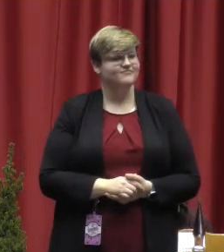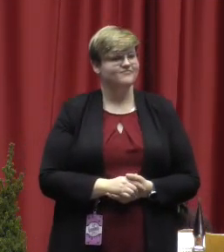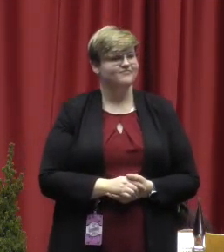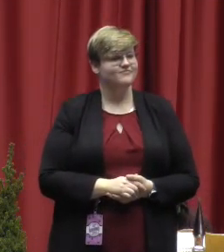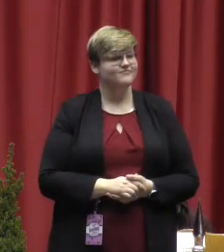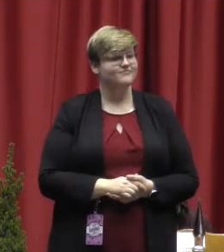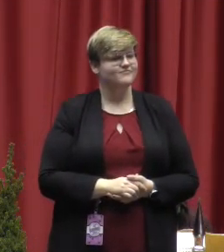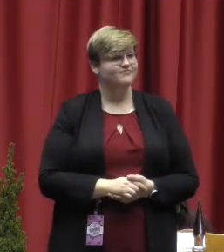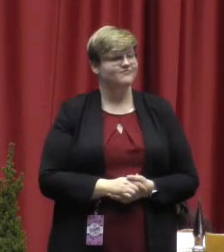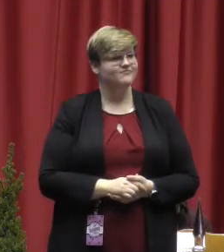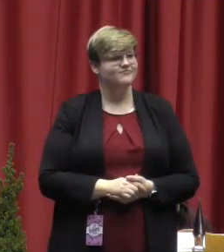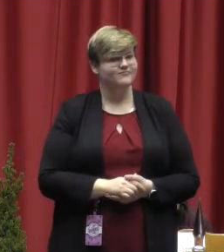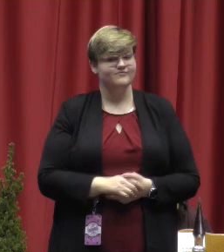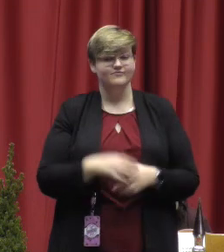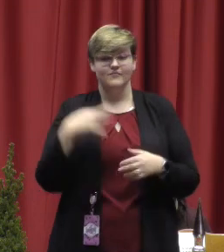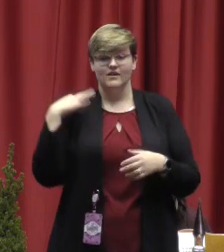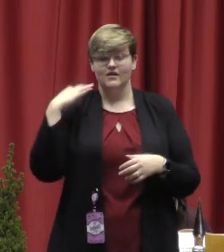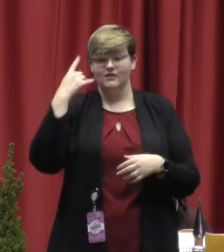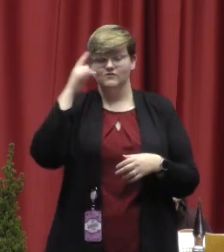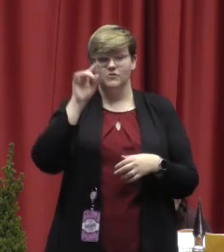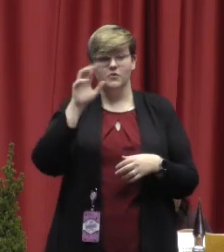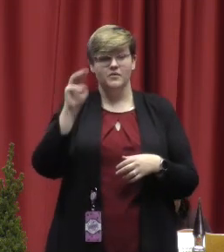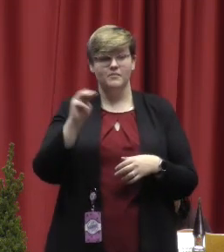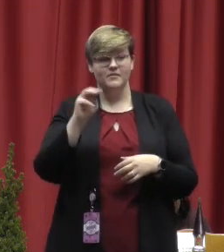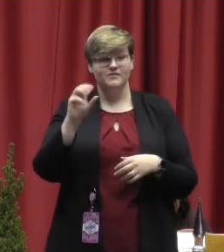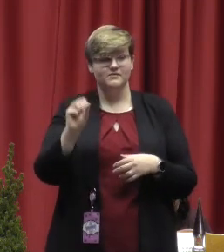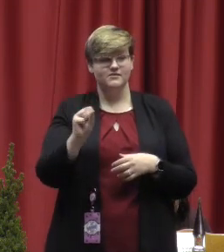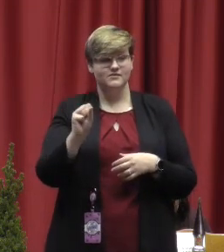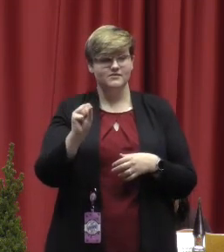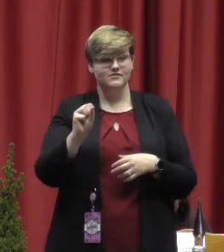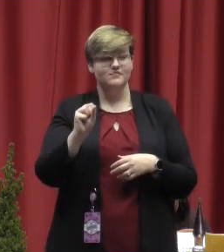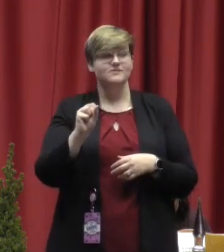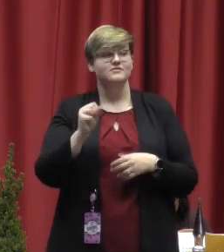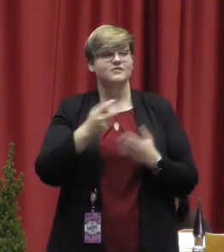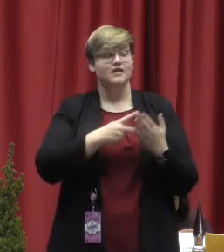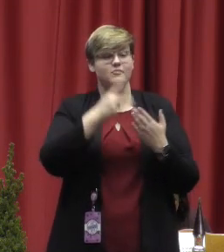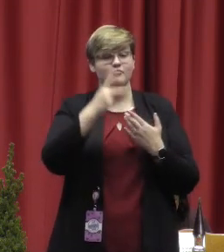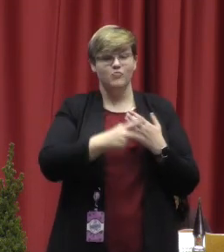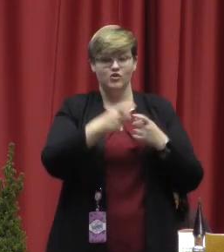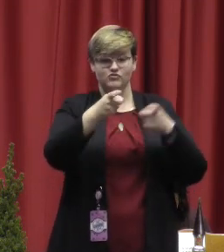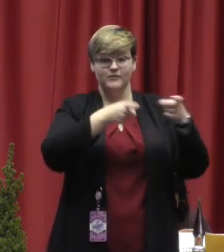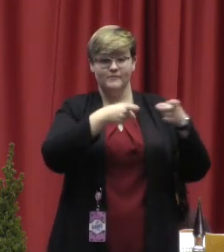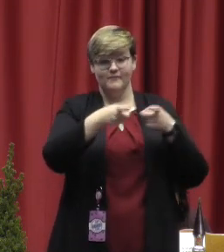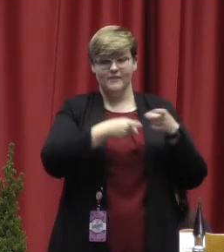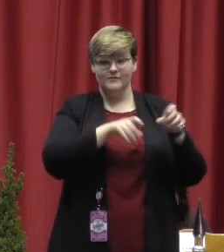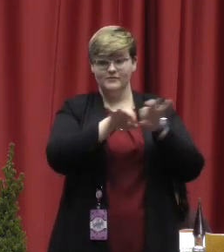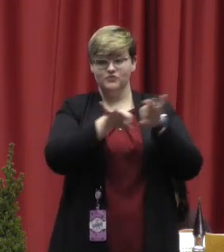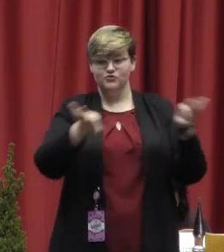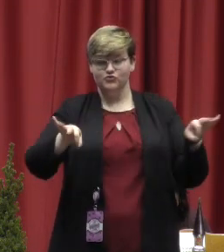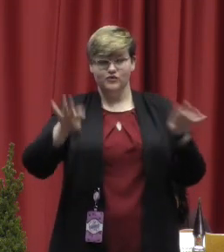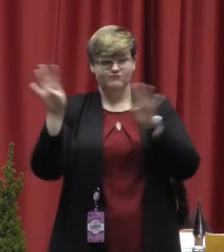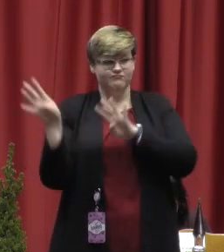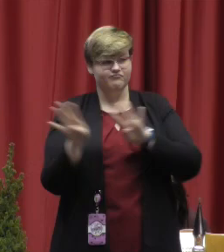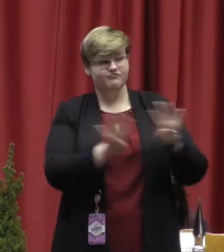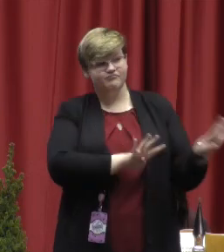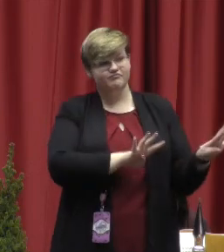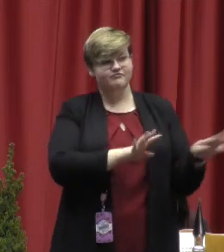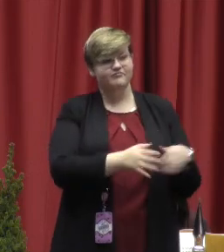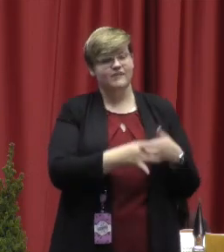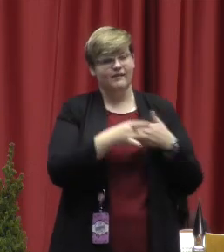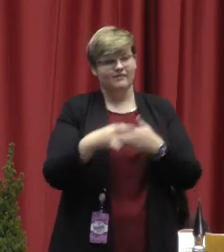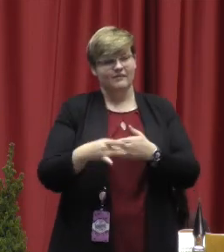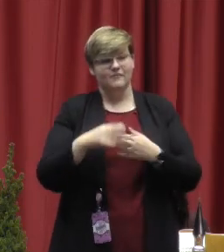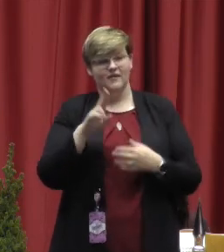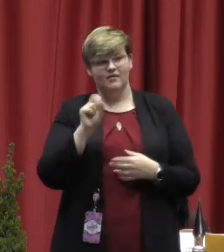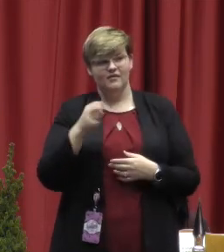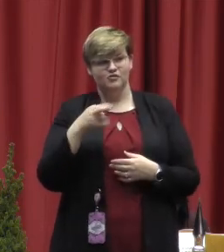Now, will the candidates for the Master of Science in Project Management degree come forward as directed by